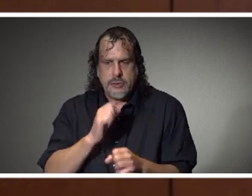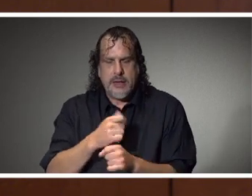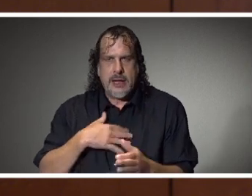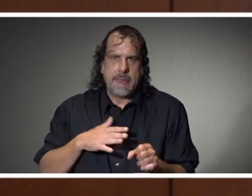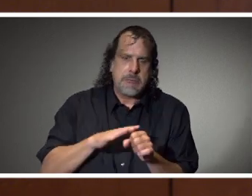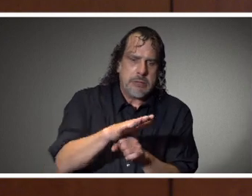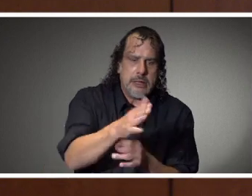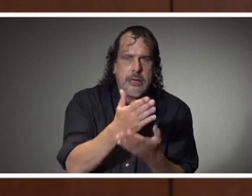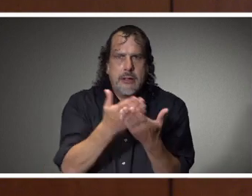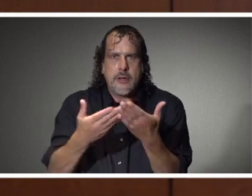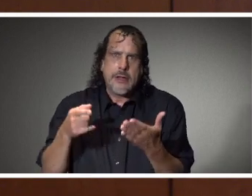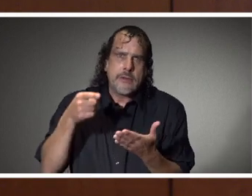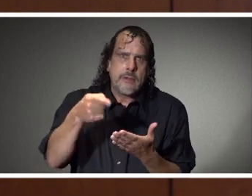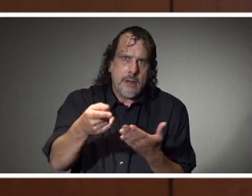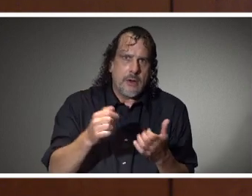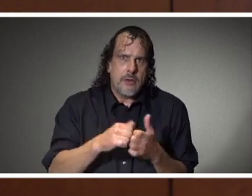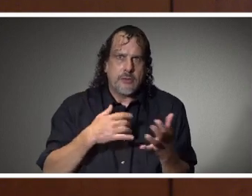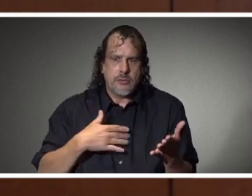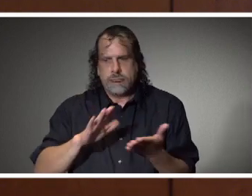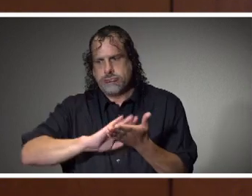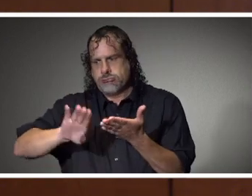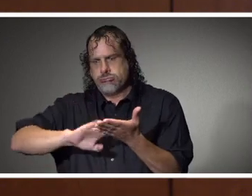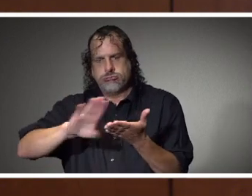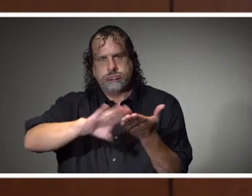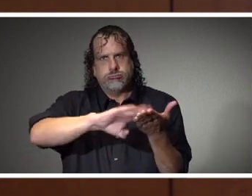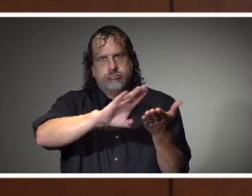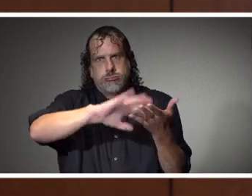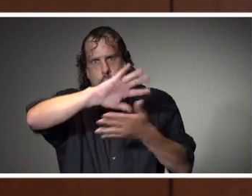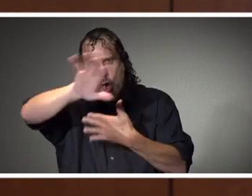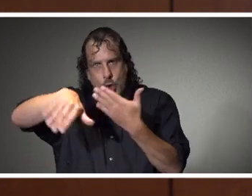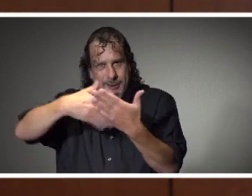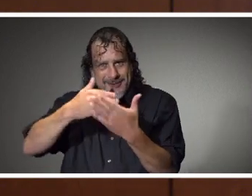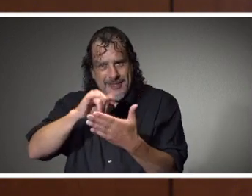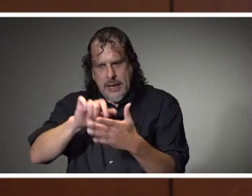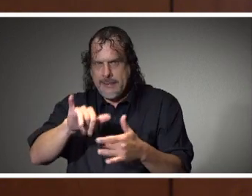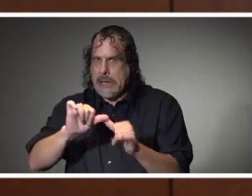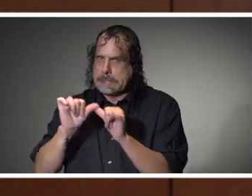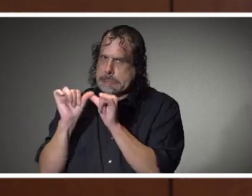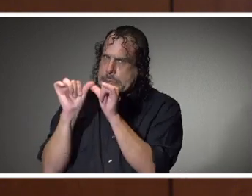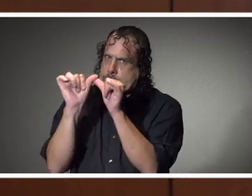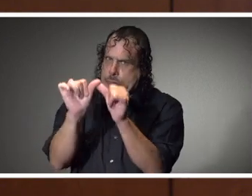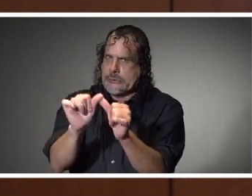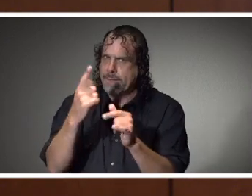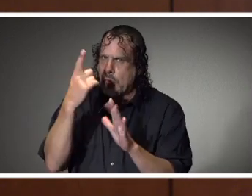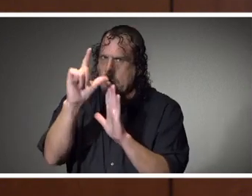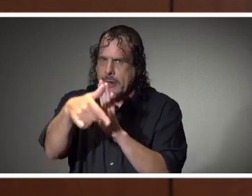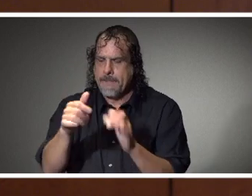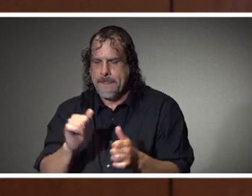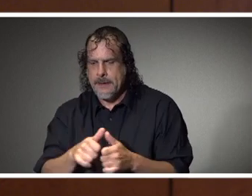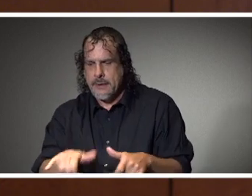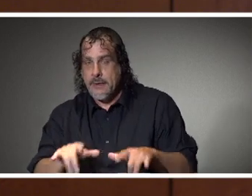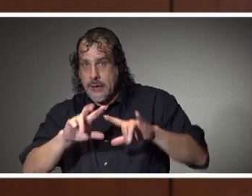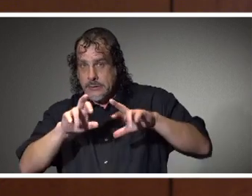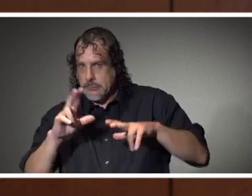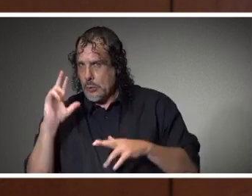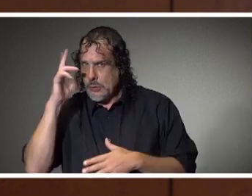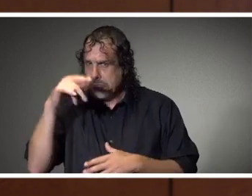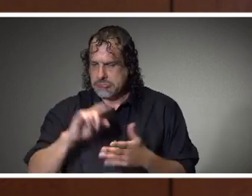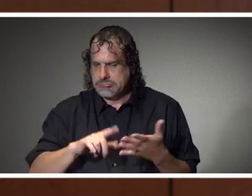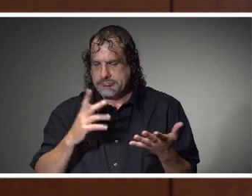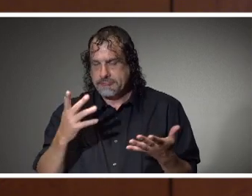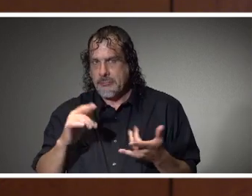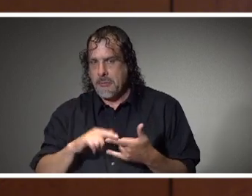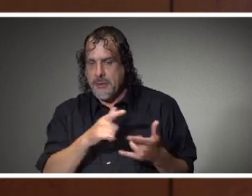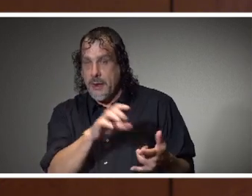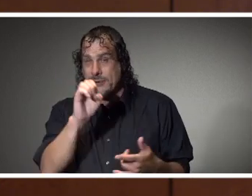supplies and stuff in there to get that removed. So that is ongoing with that assessment, but those three emergency management directors